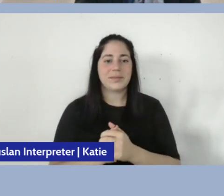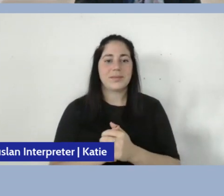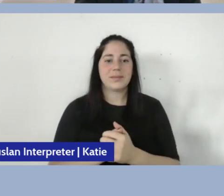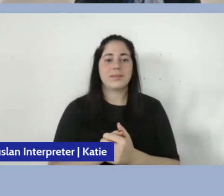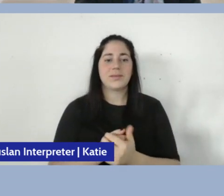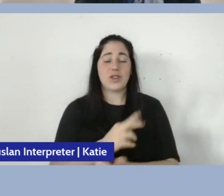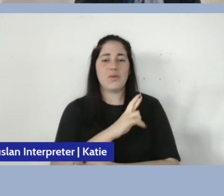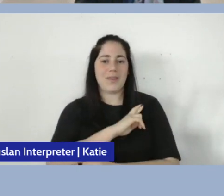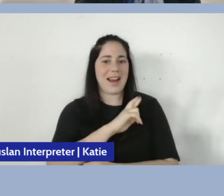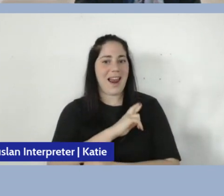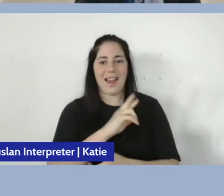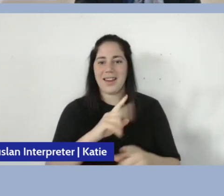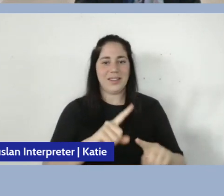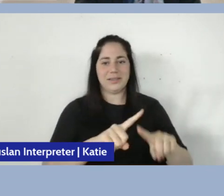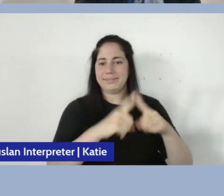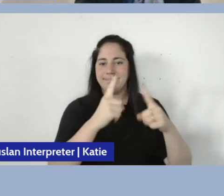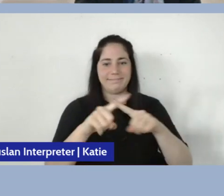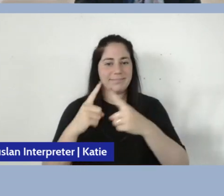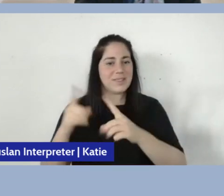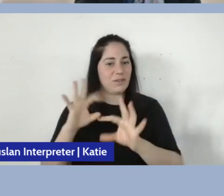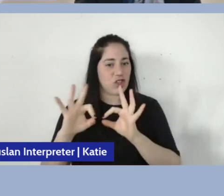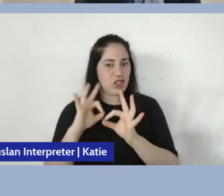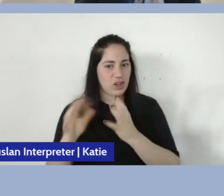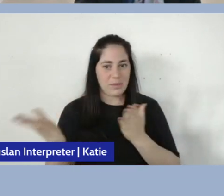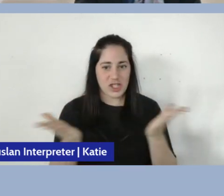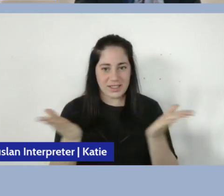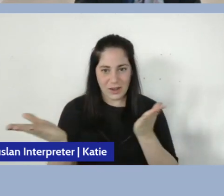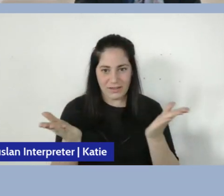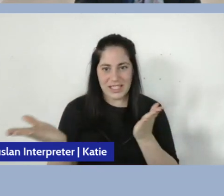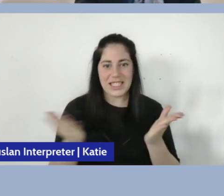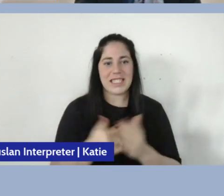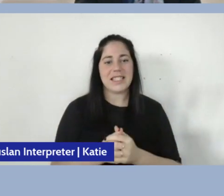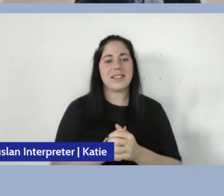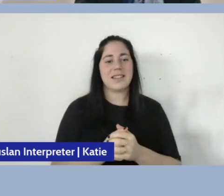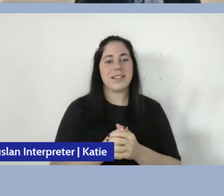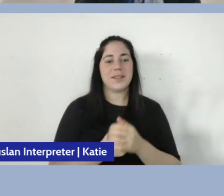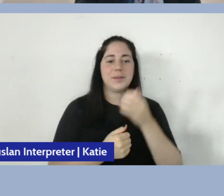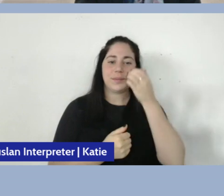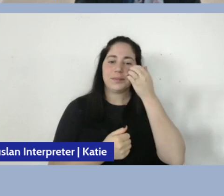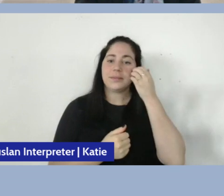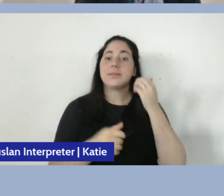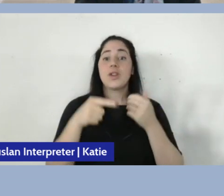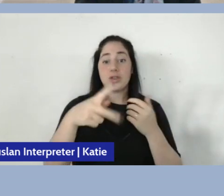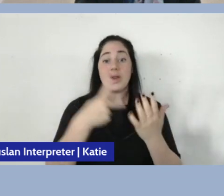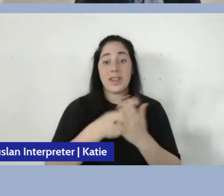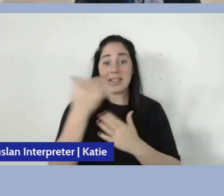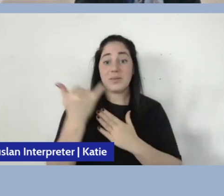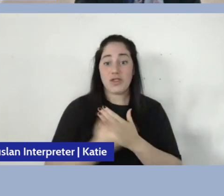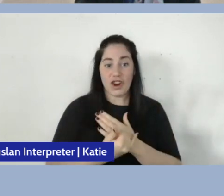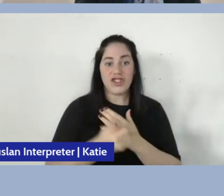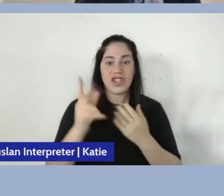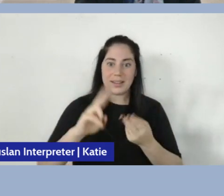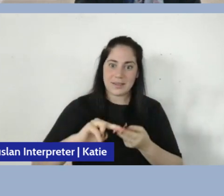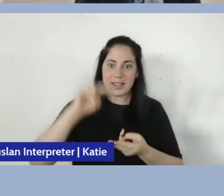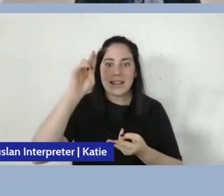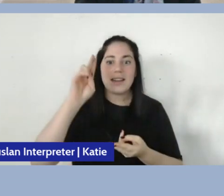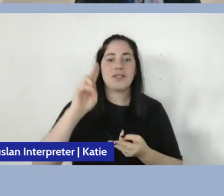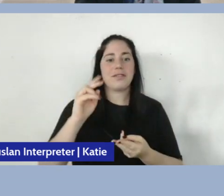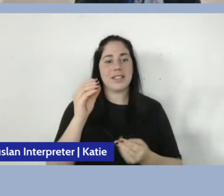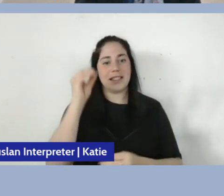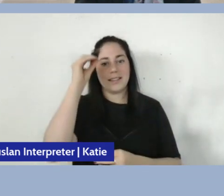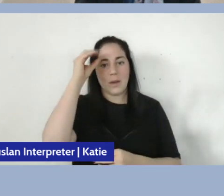different interpreting services. So really this project to increase awareness of